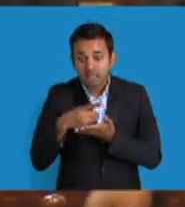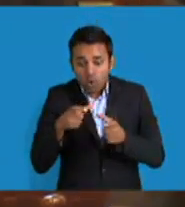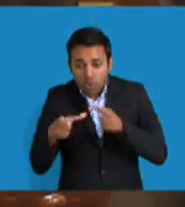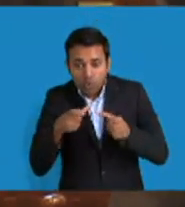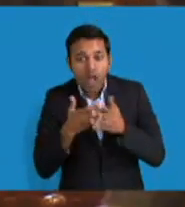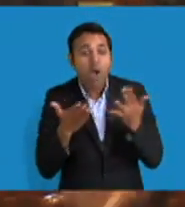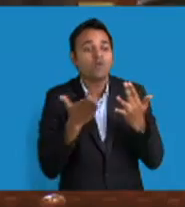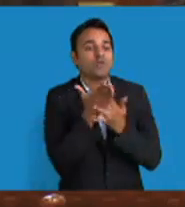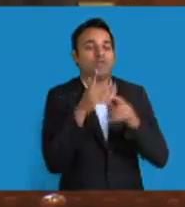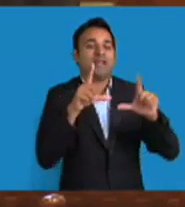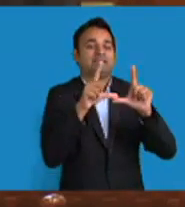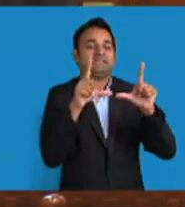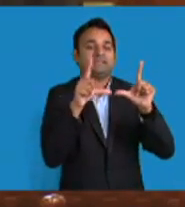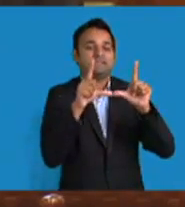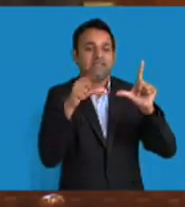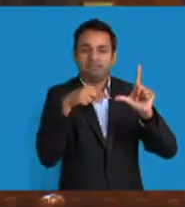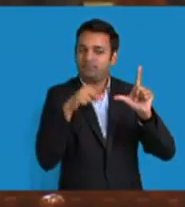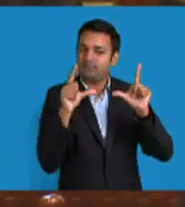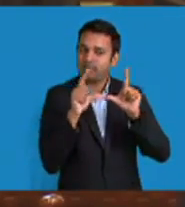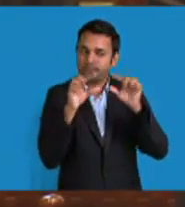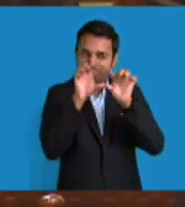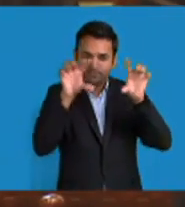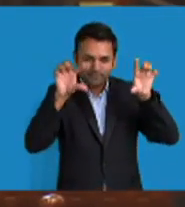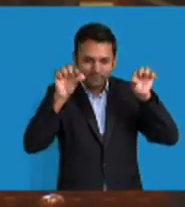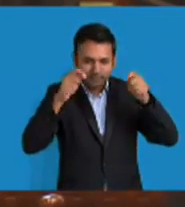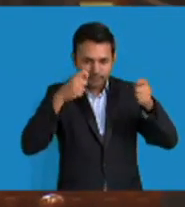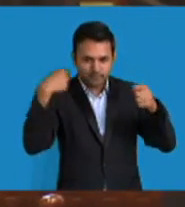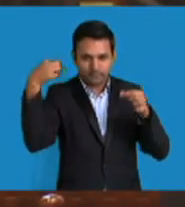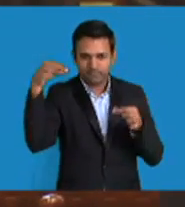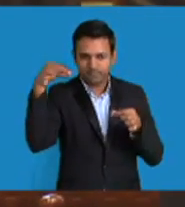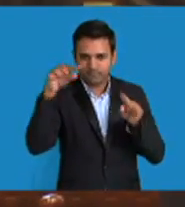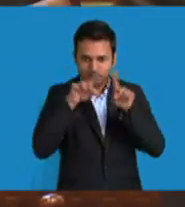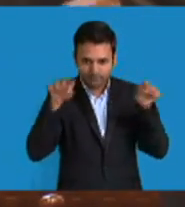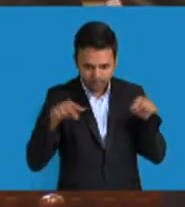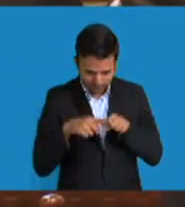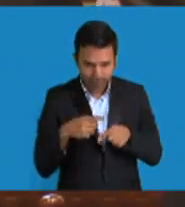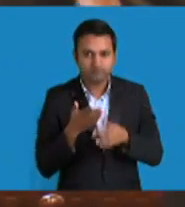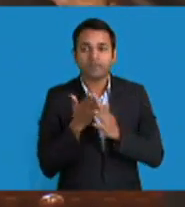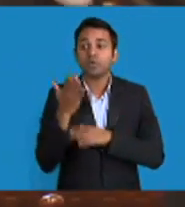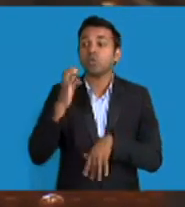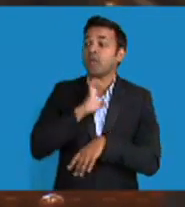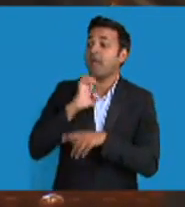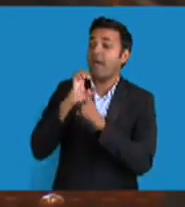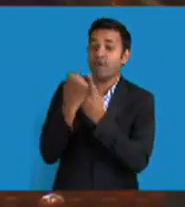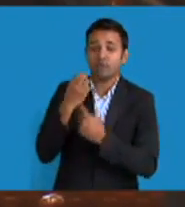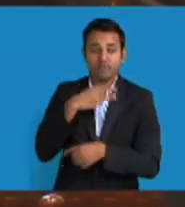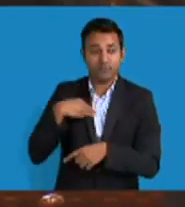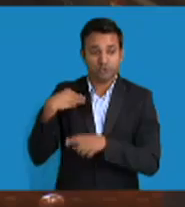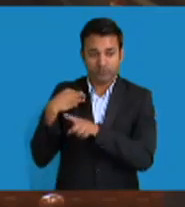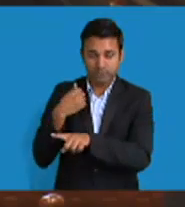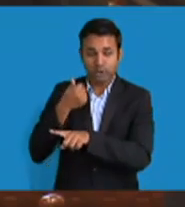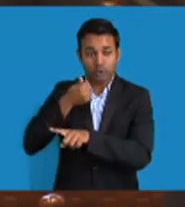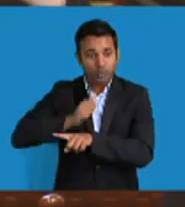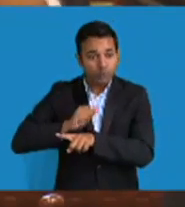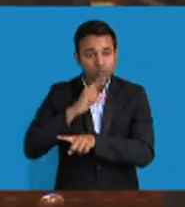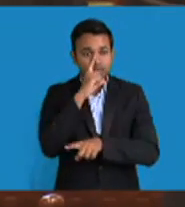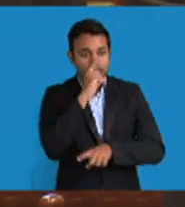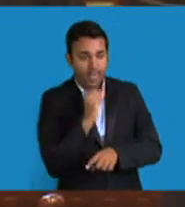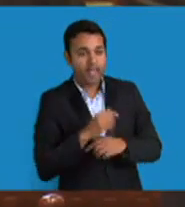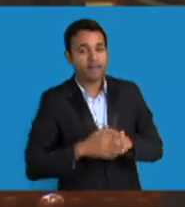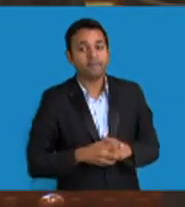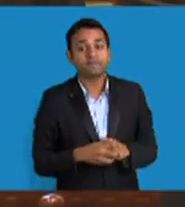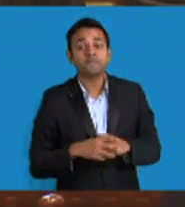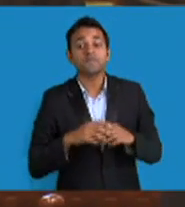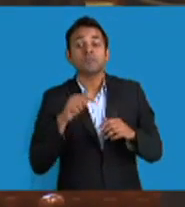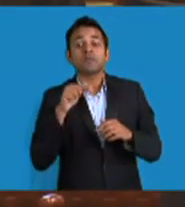changing operating environment, the Ministry uses what comes out of the stock status through